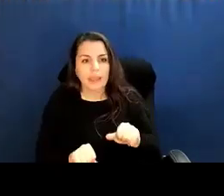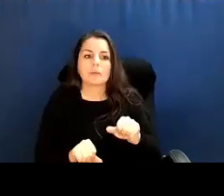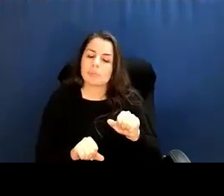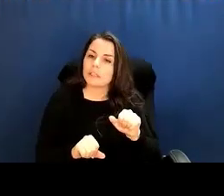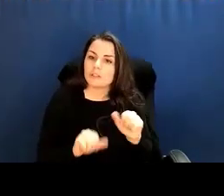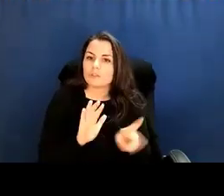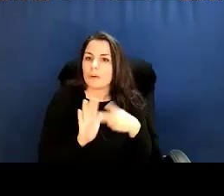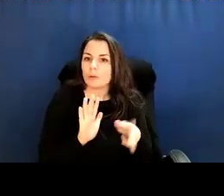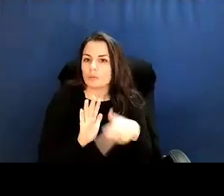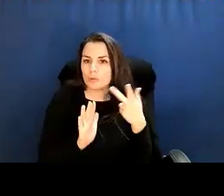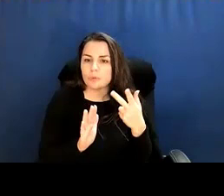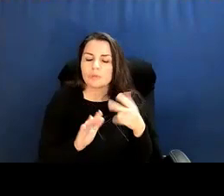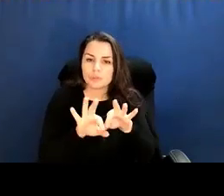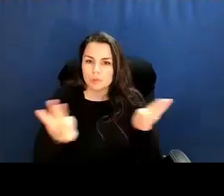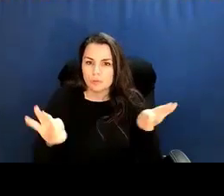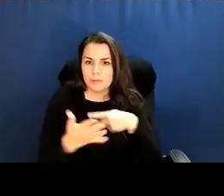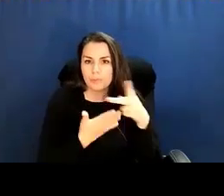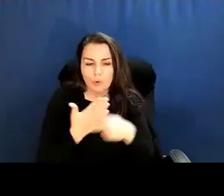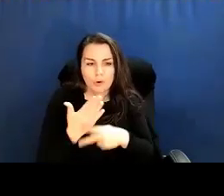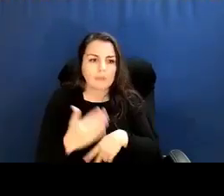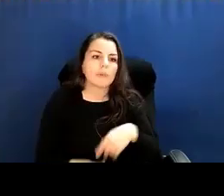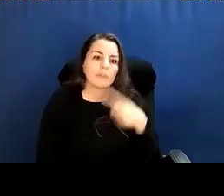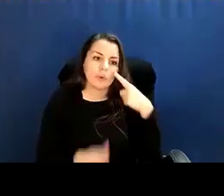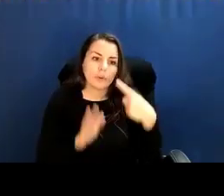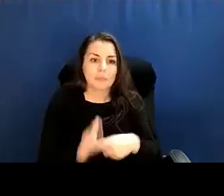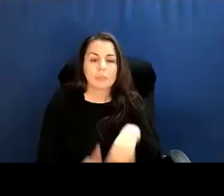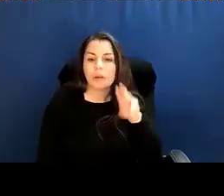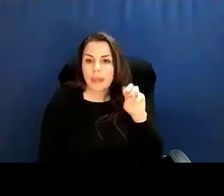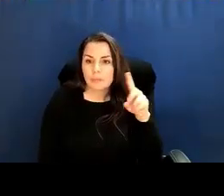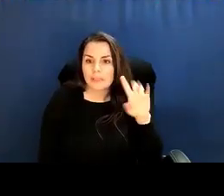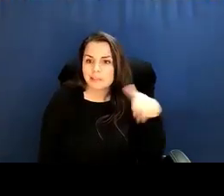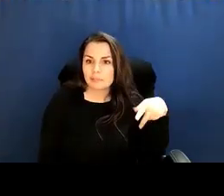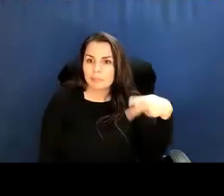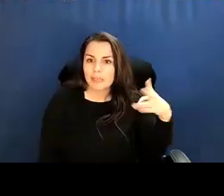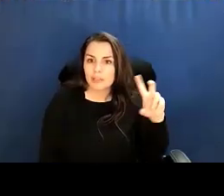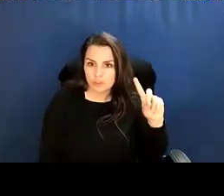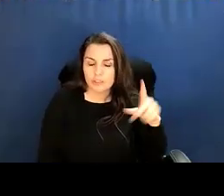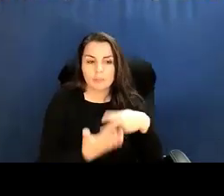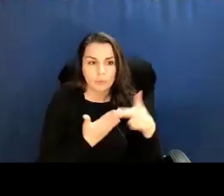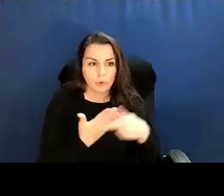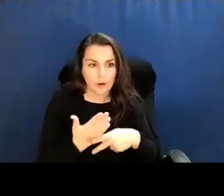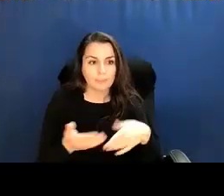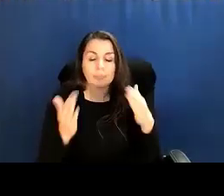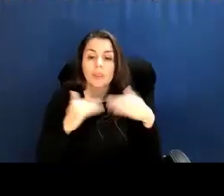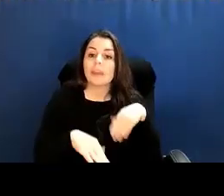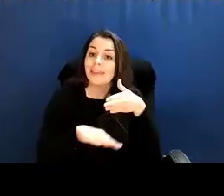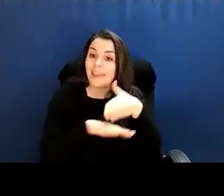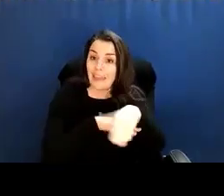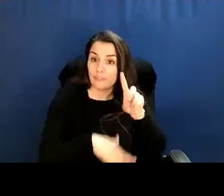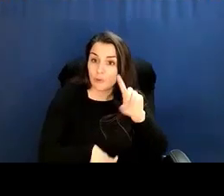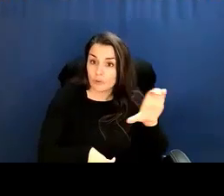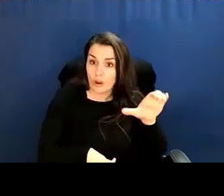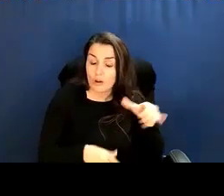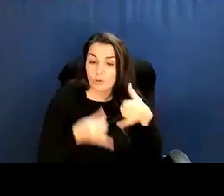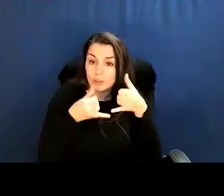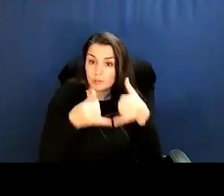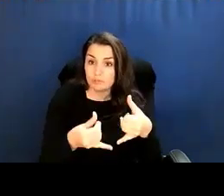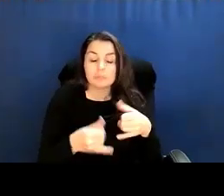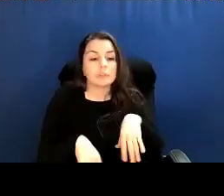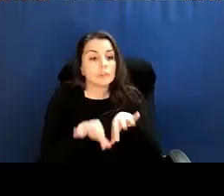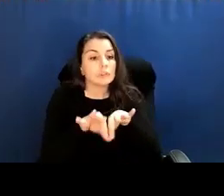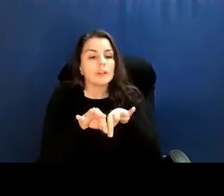talk about the F30 awards in a second. For postdoctoral fellowships, the F32, they need to have some kind of a doctoral degree,